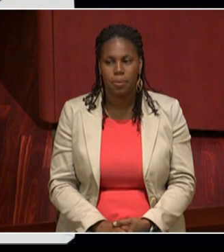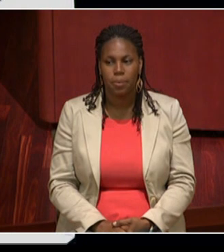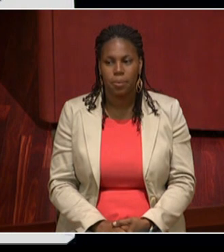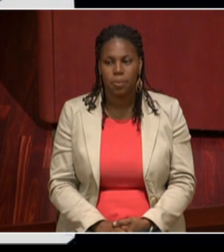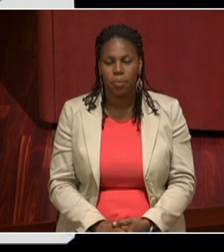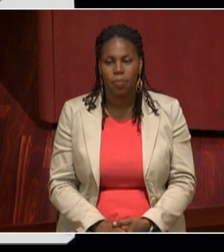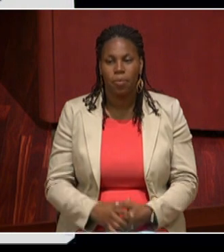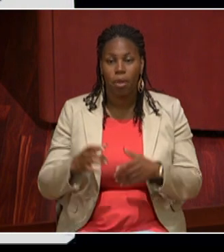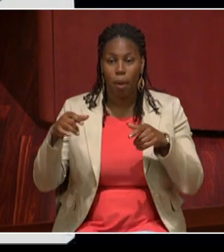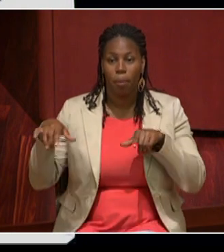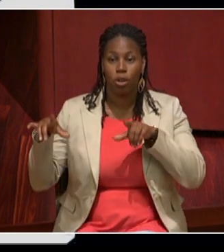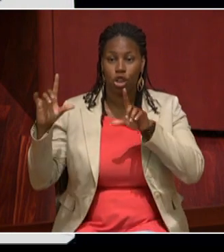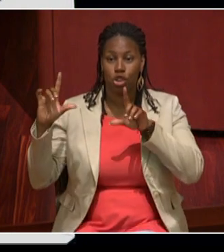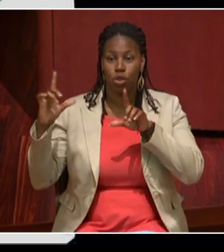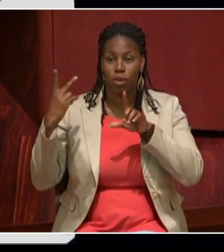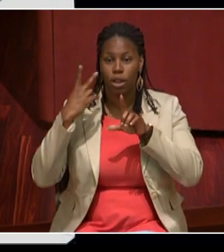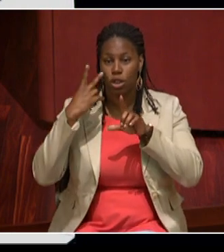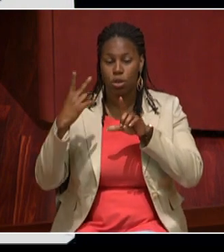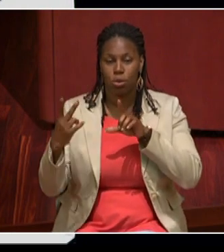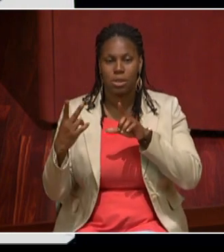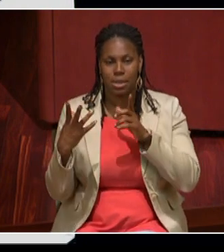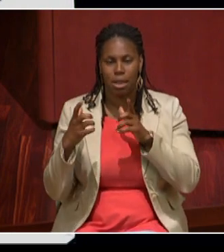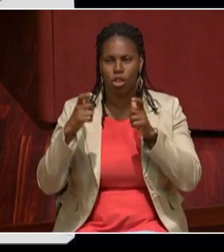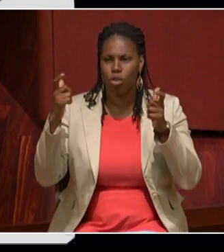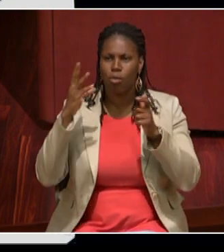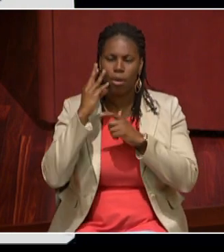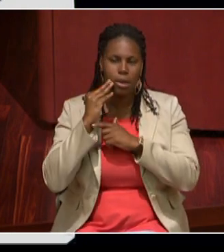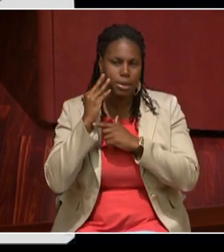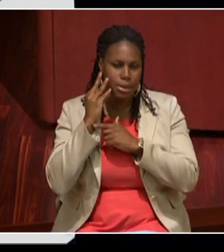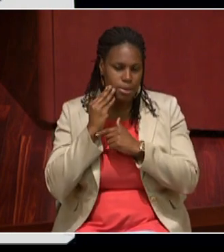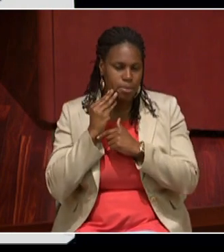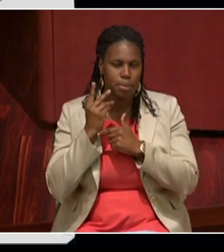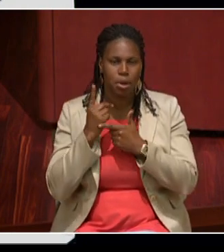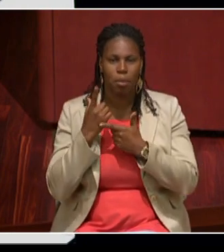Up on the screen right now, you have the brig Experiment arriving at the port of